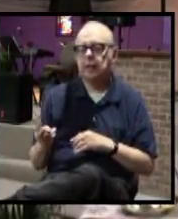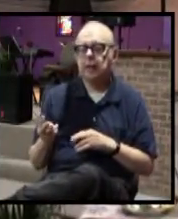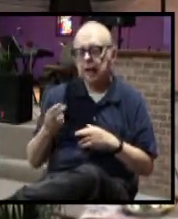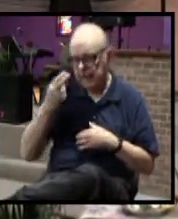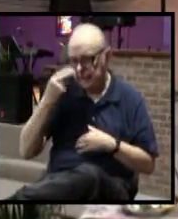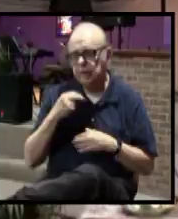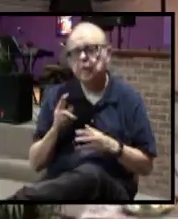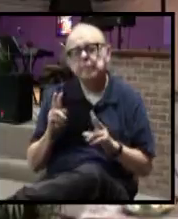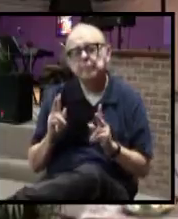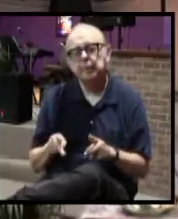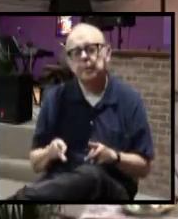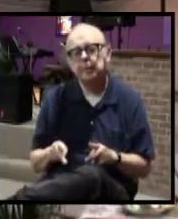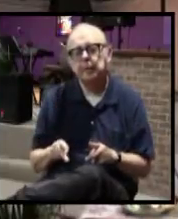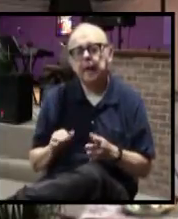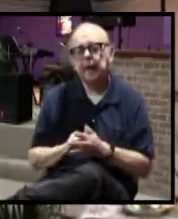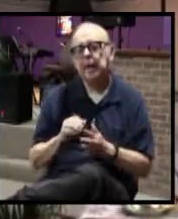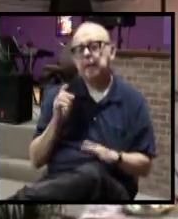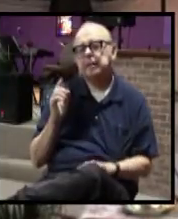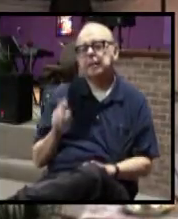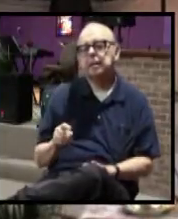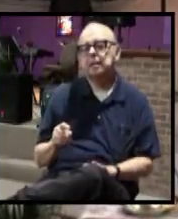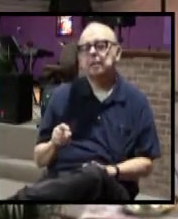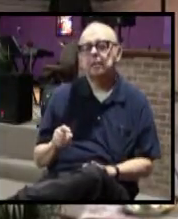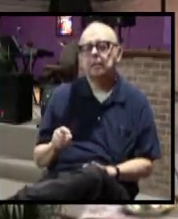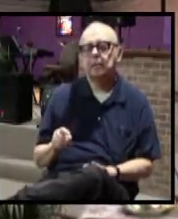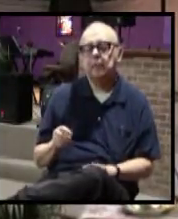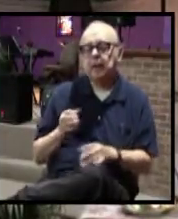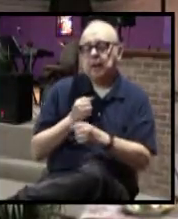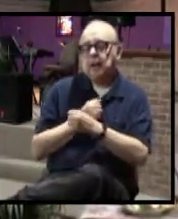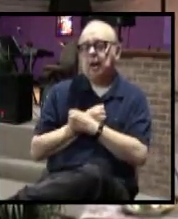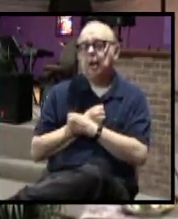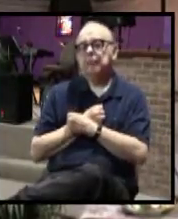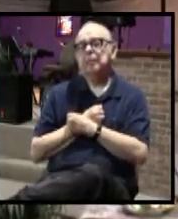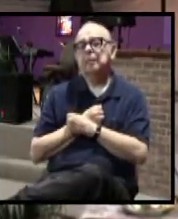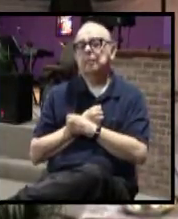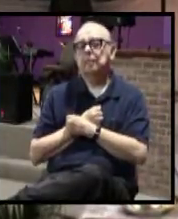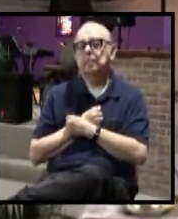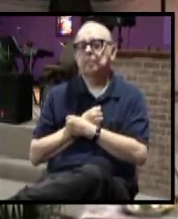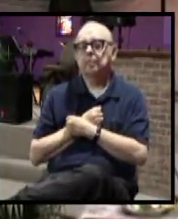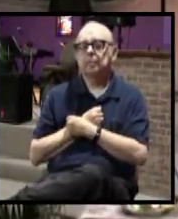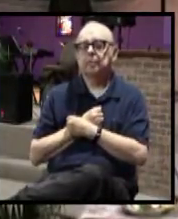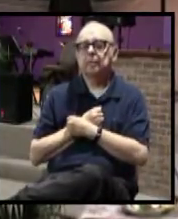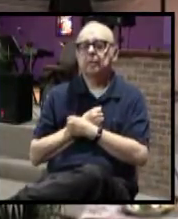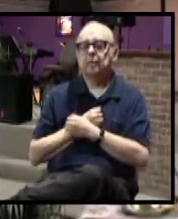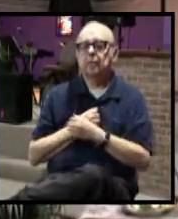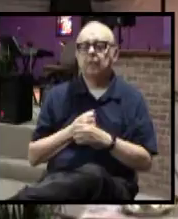He saw him as a human being that needed love,